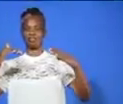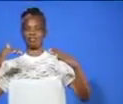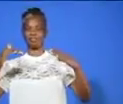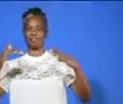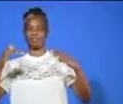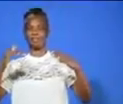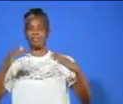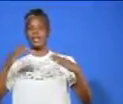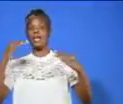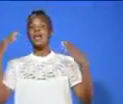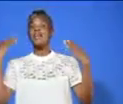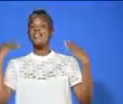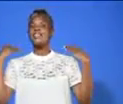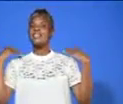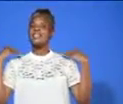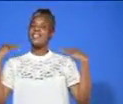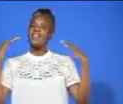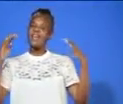the